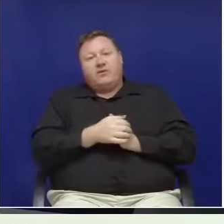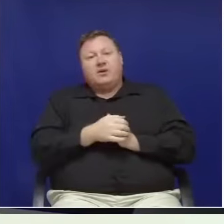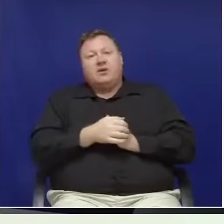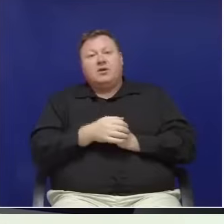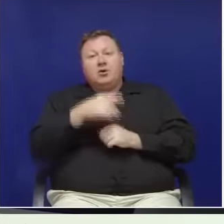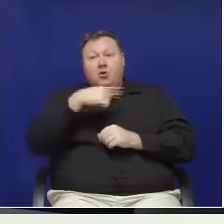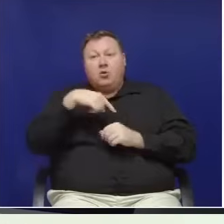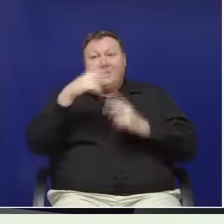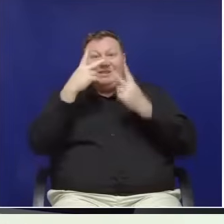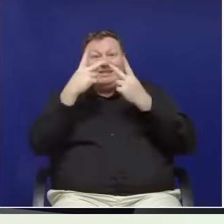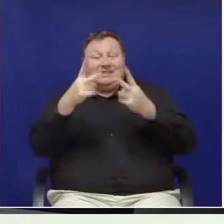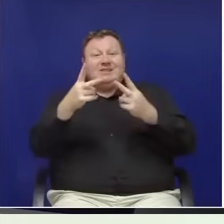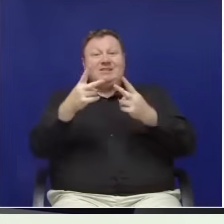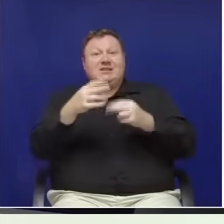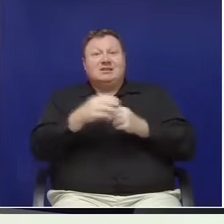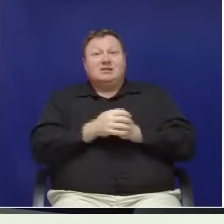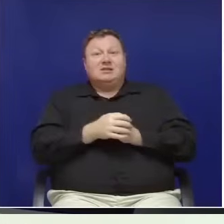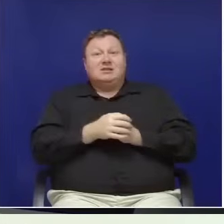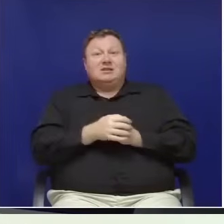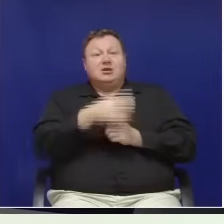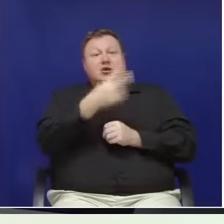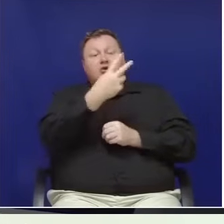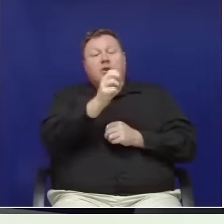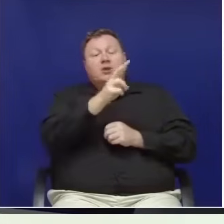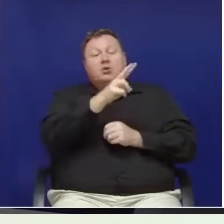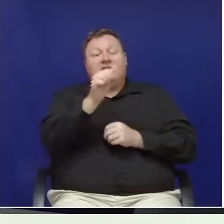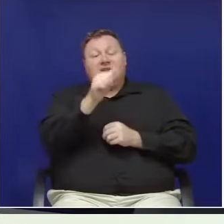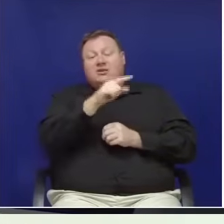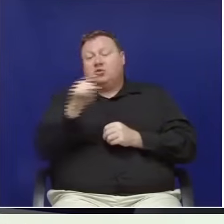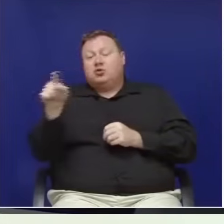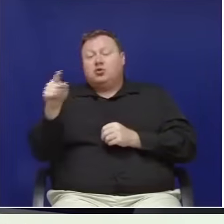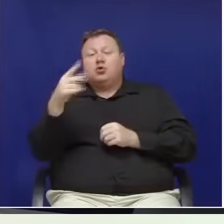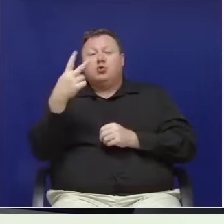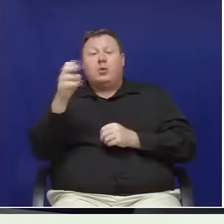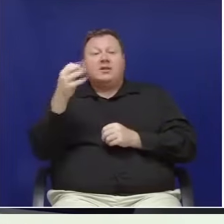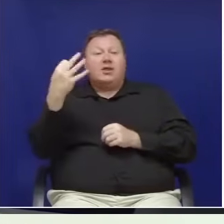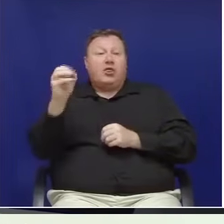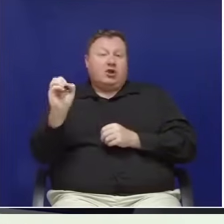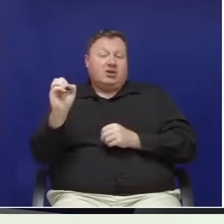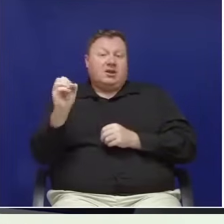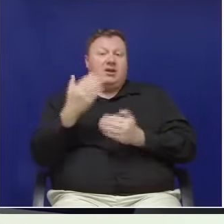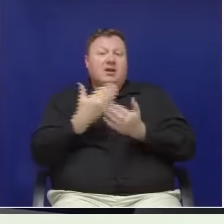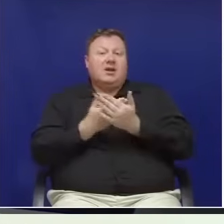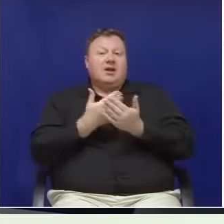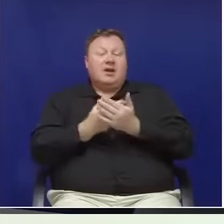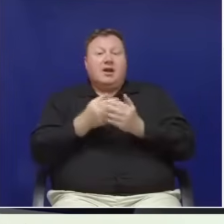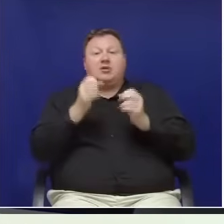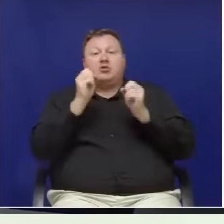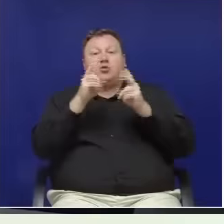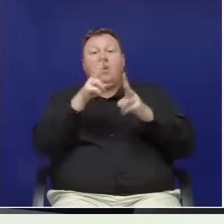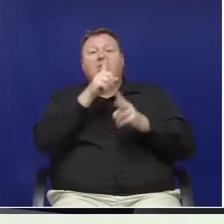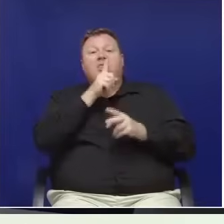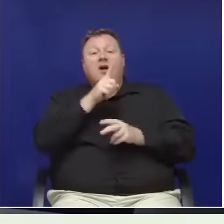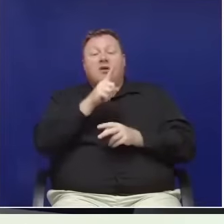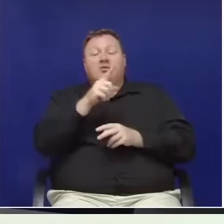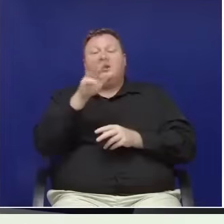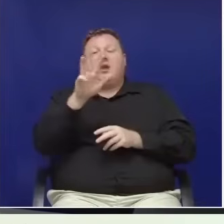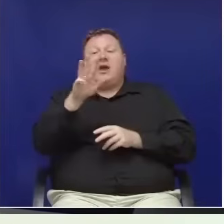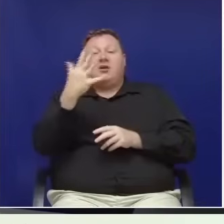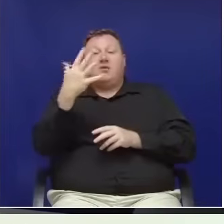envisage that from 26 to 2030, we do hope that we can accommodate